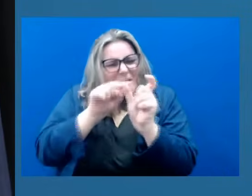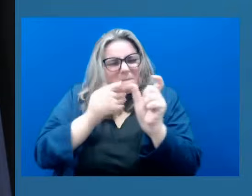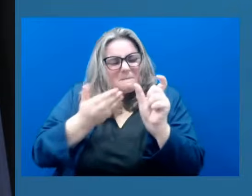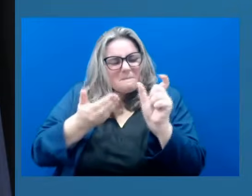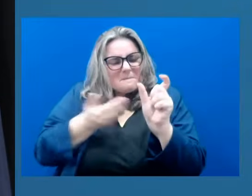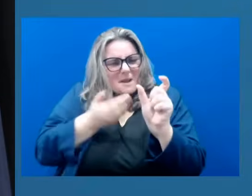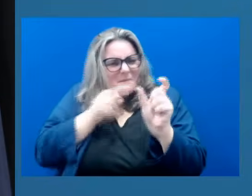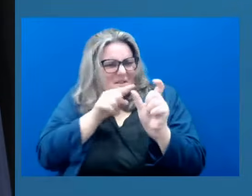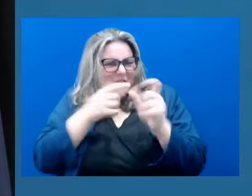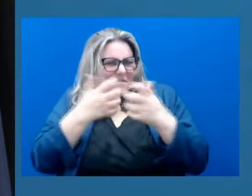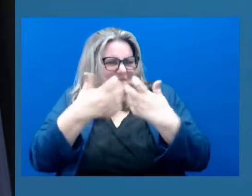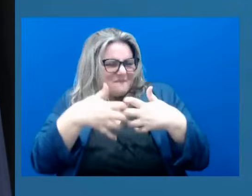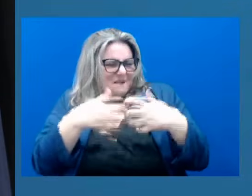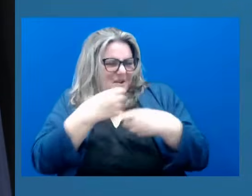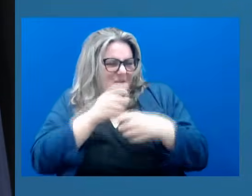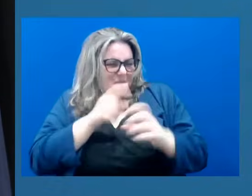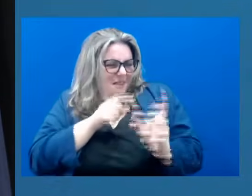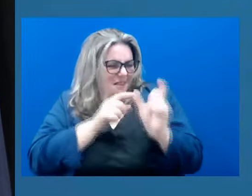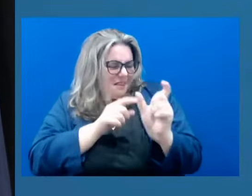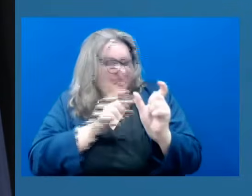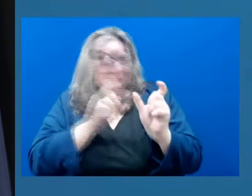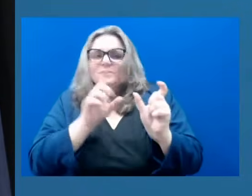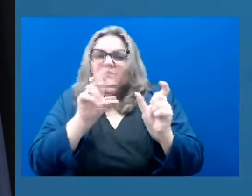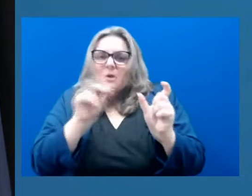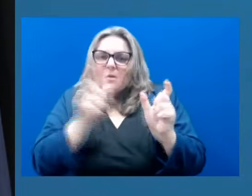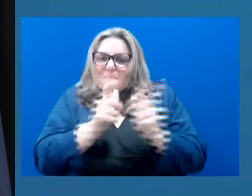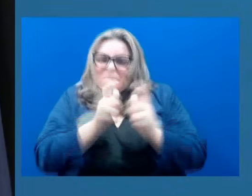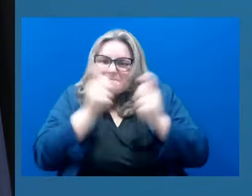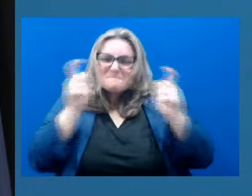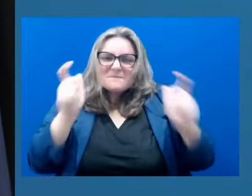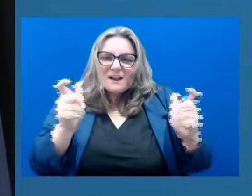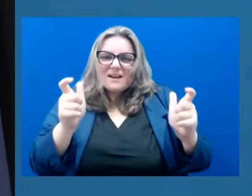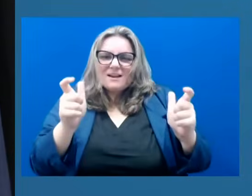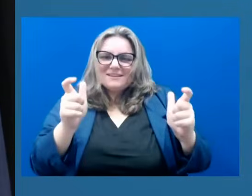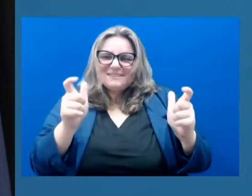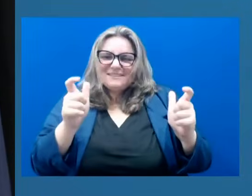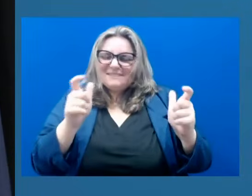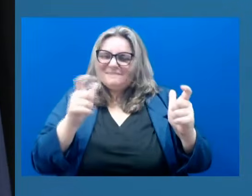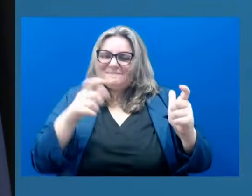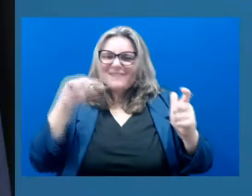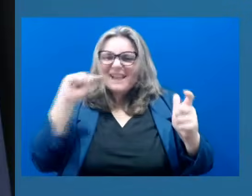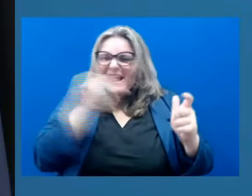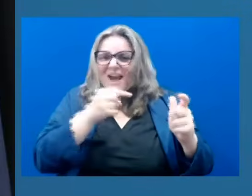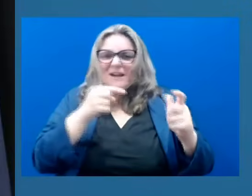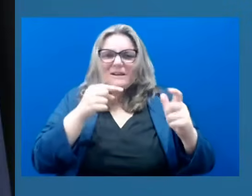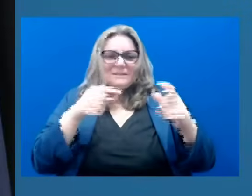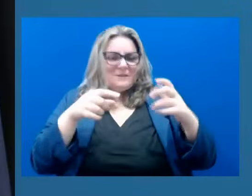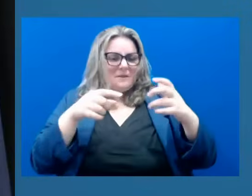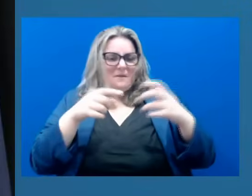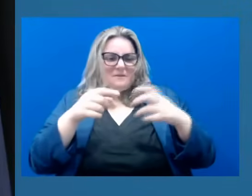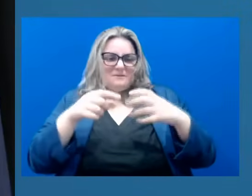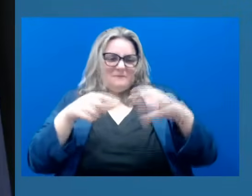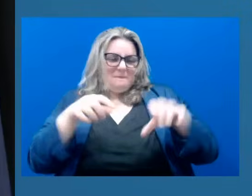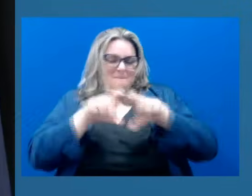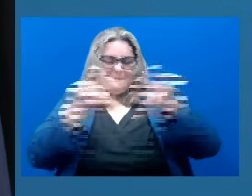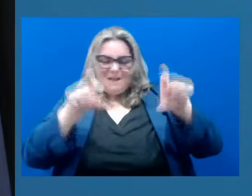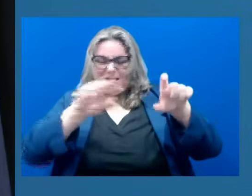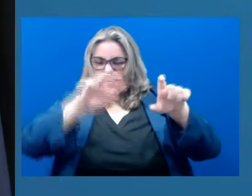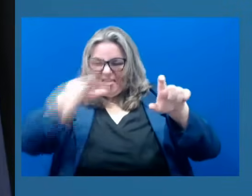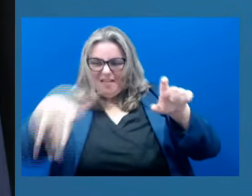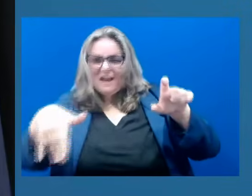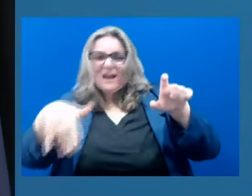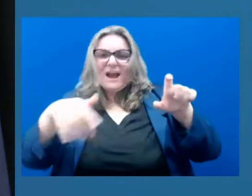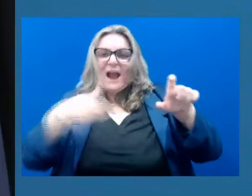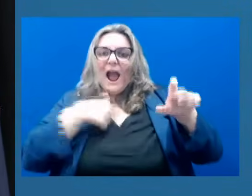or something. I want those big ones, you know, the ones with the big green stalk on them, those big guys that are hanging down there. I did a press conference and held them up. I said, you